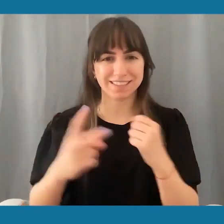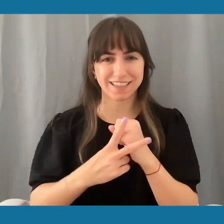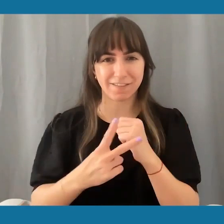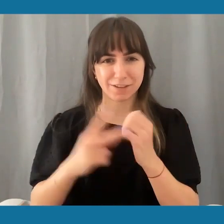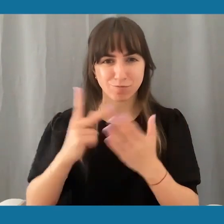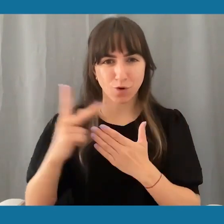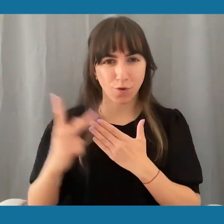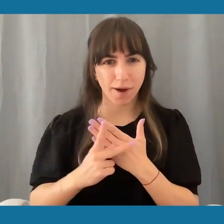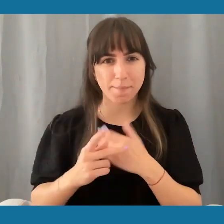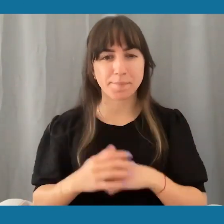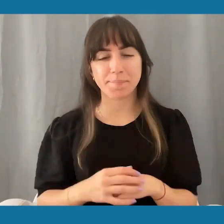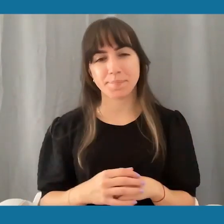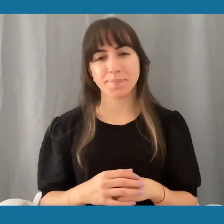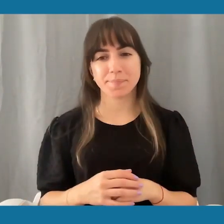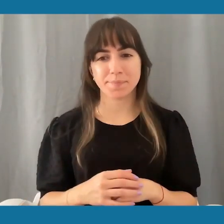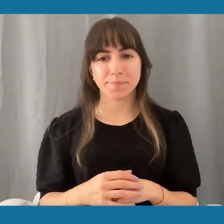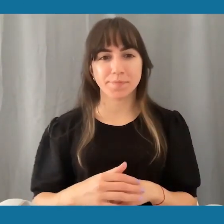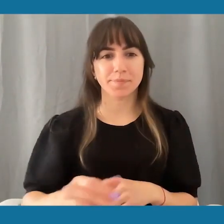Share screen.